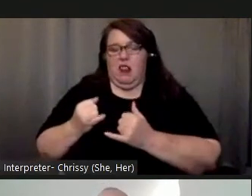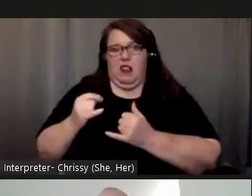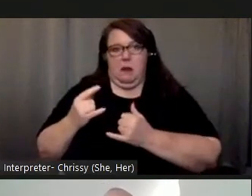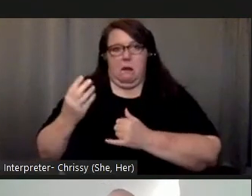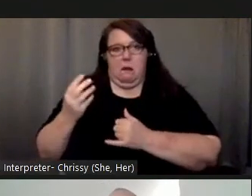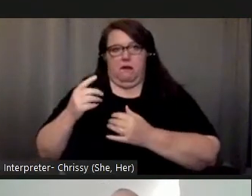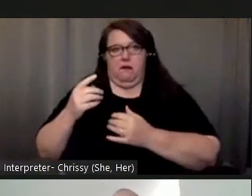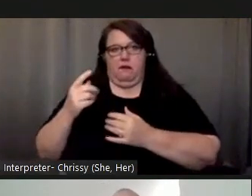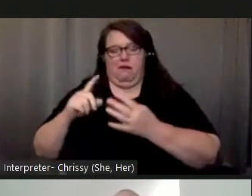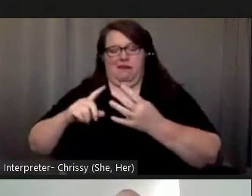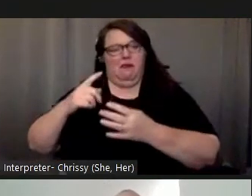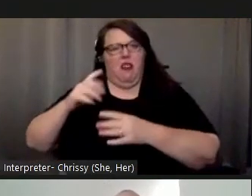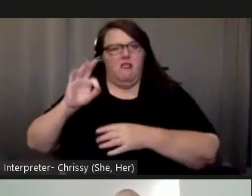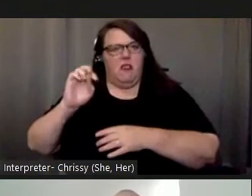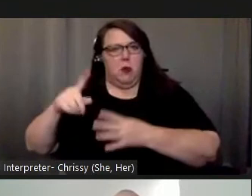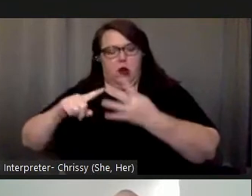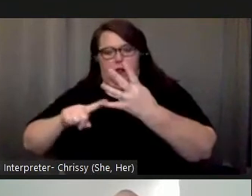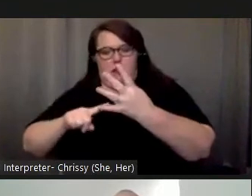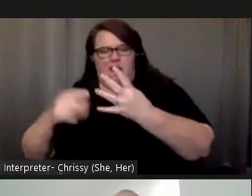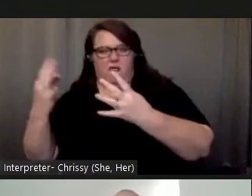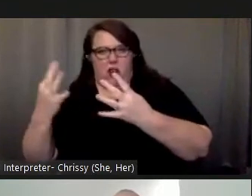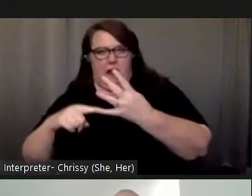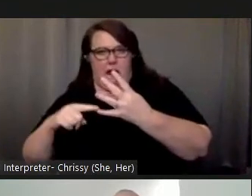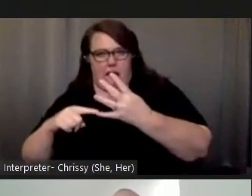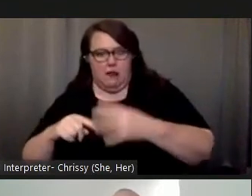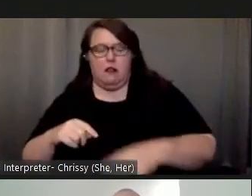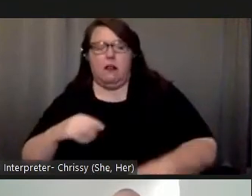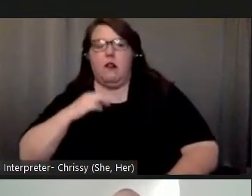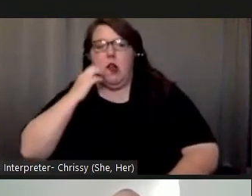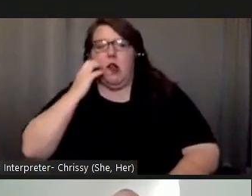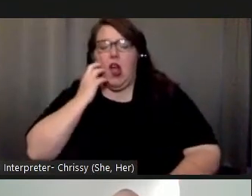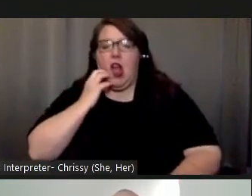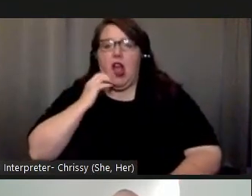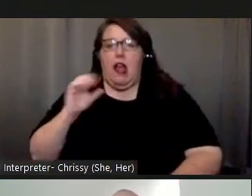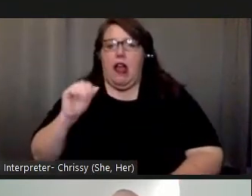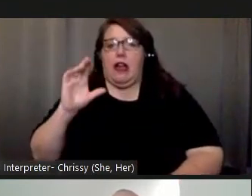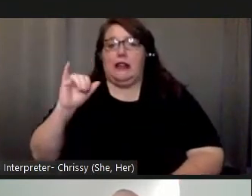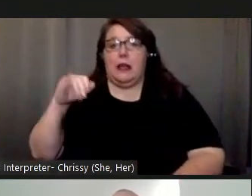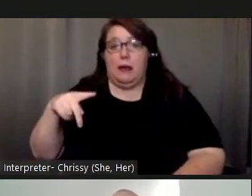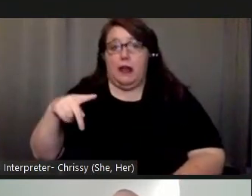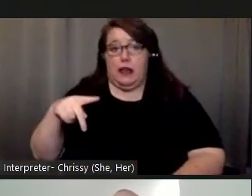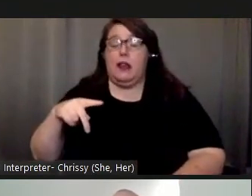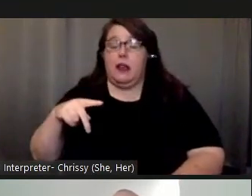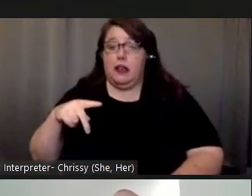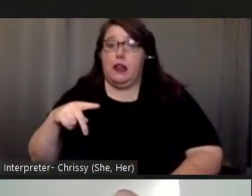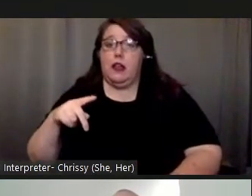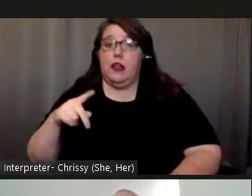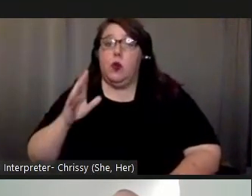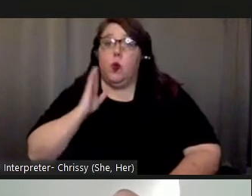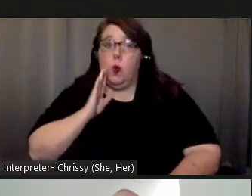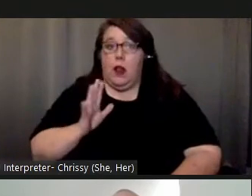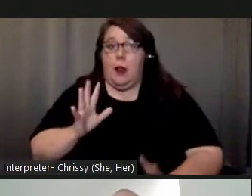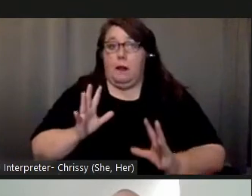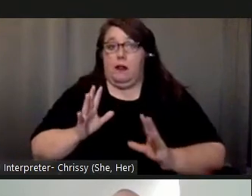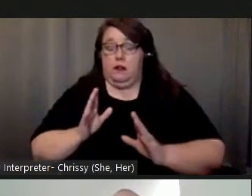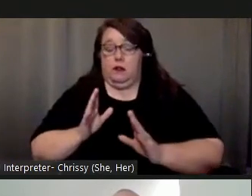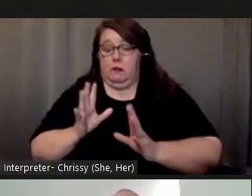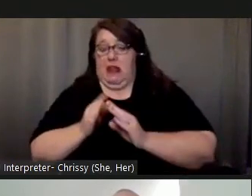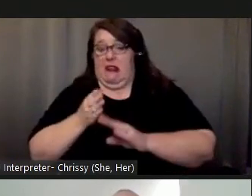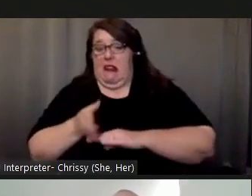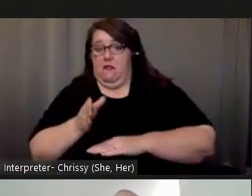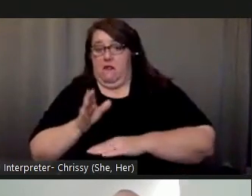month. The Advisory Committee on Immunization Practices, ACIP, will likely meet shortly